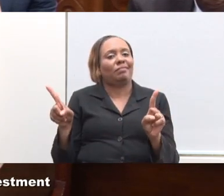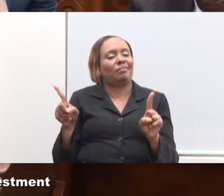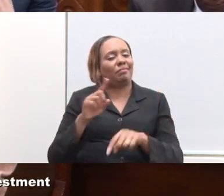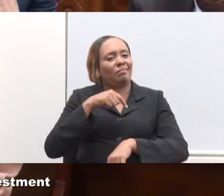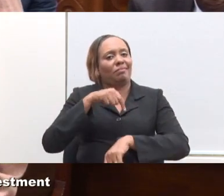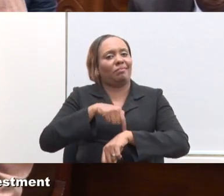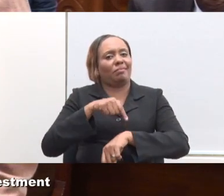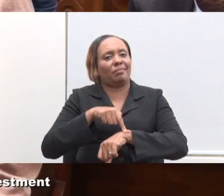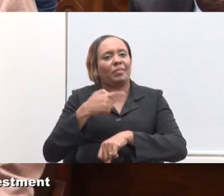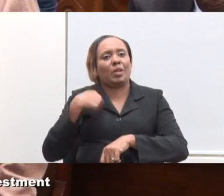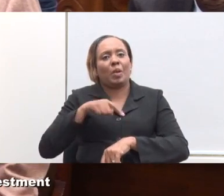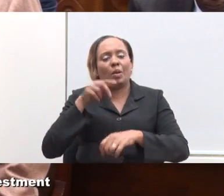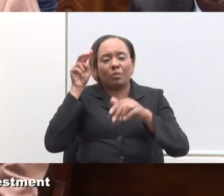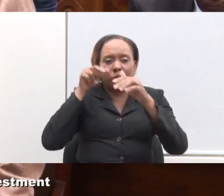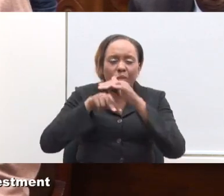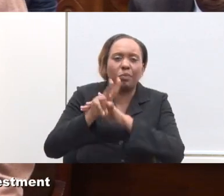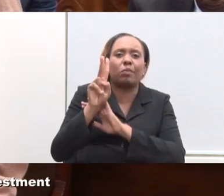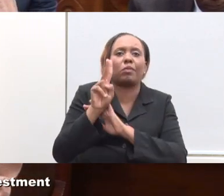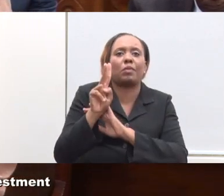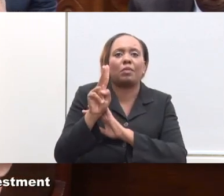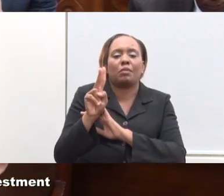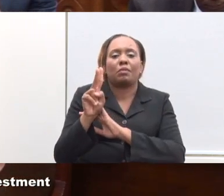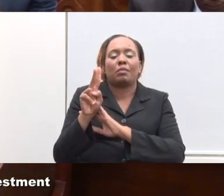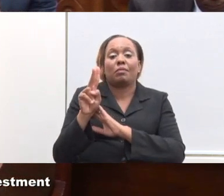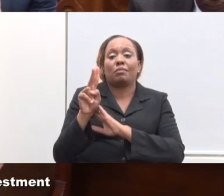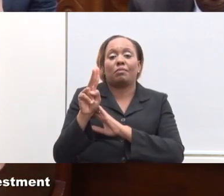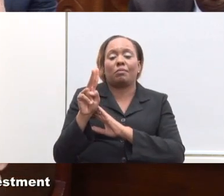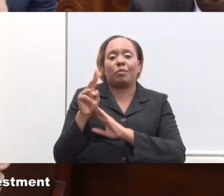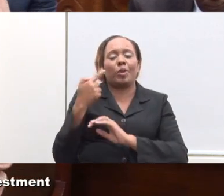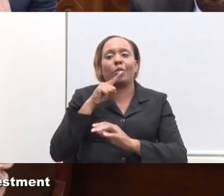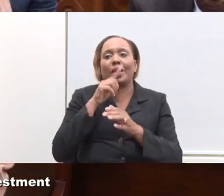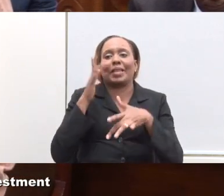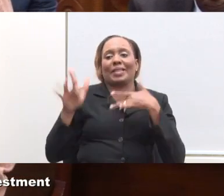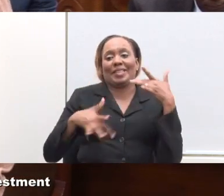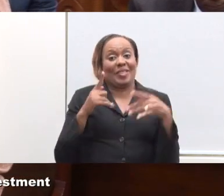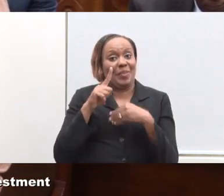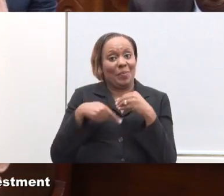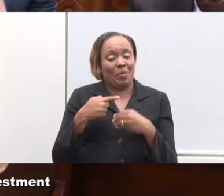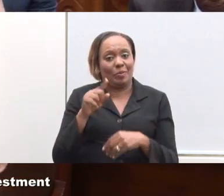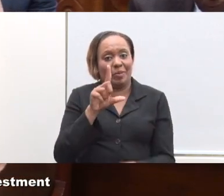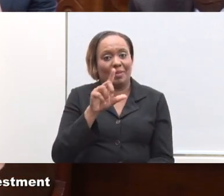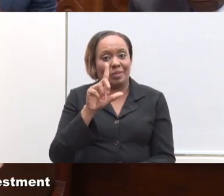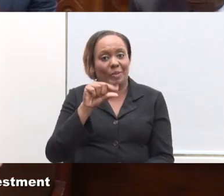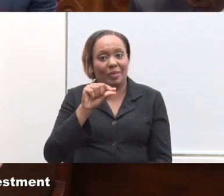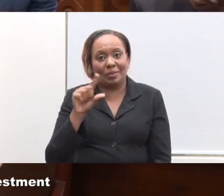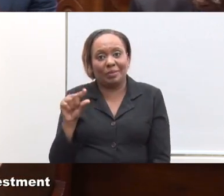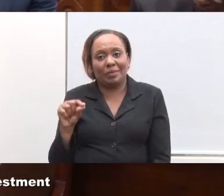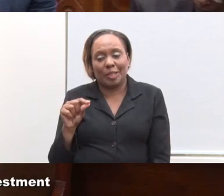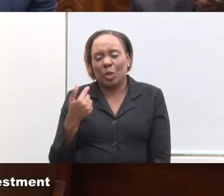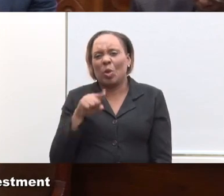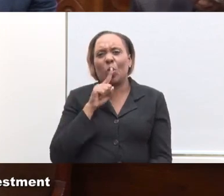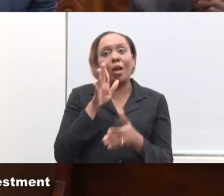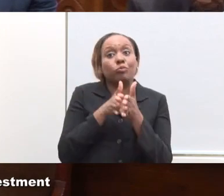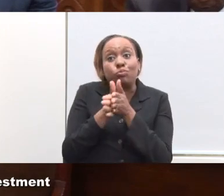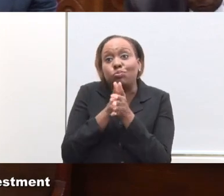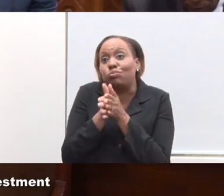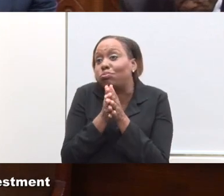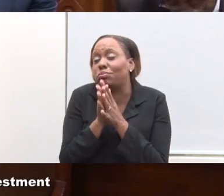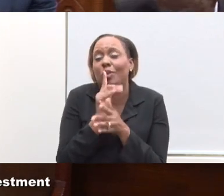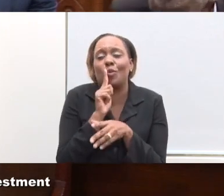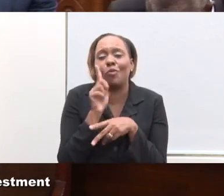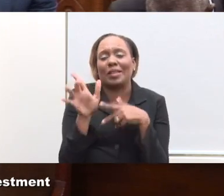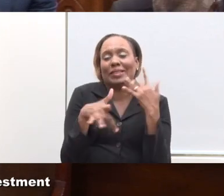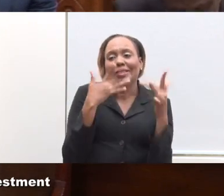with anticipation to the year 2020. We look forward to it as the year when we would refine